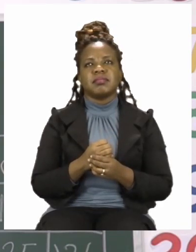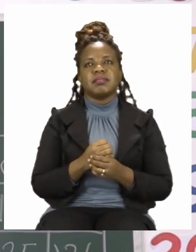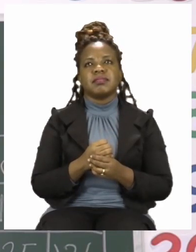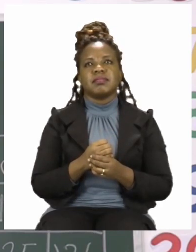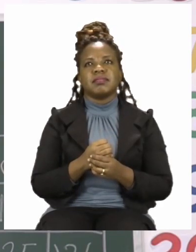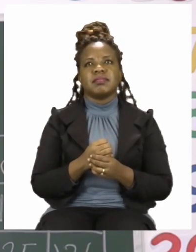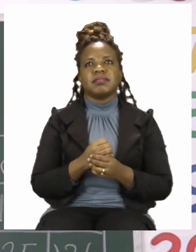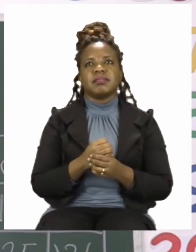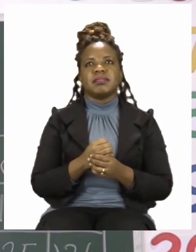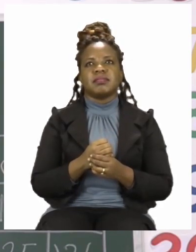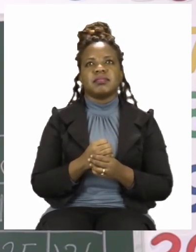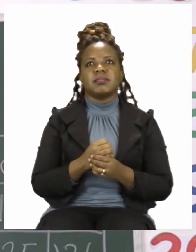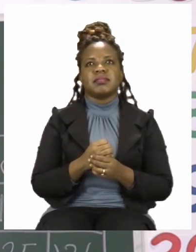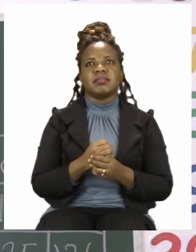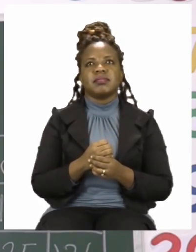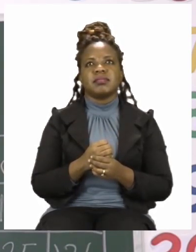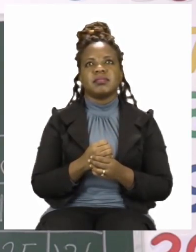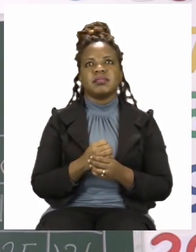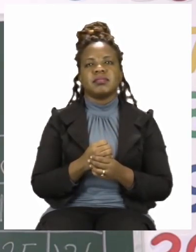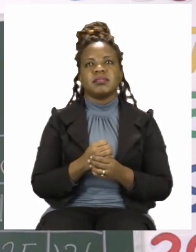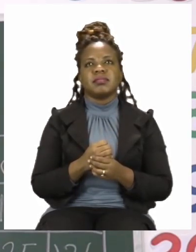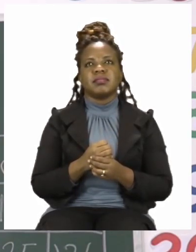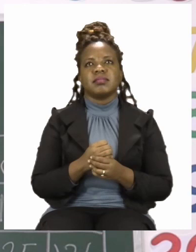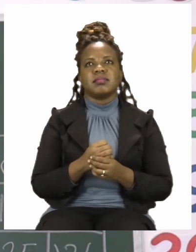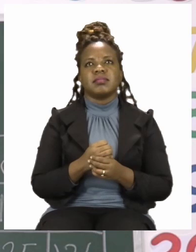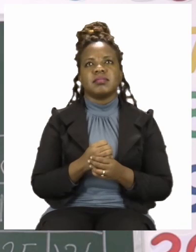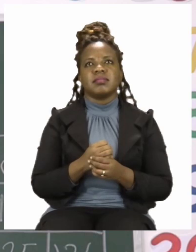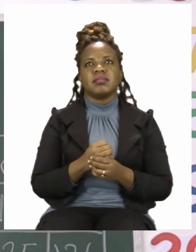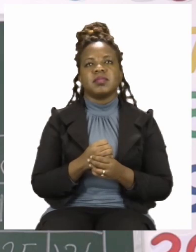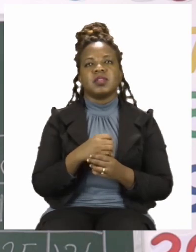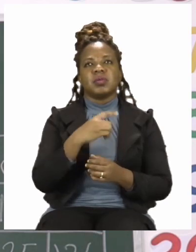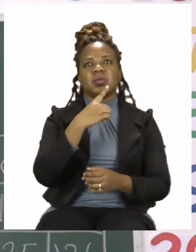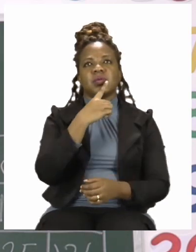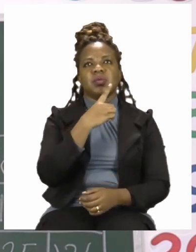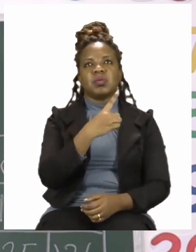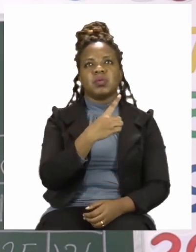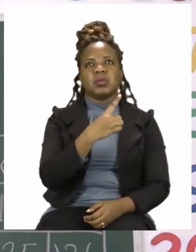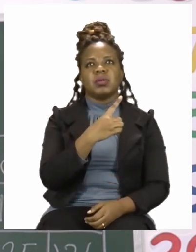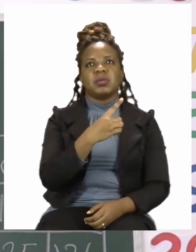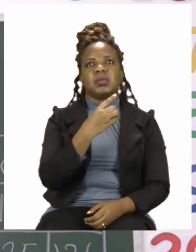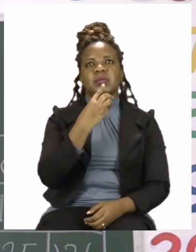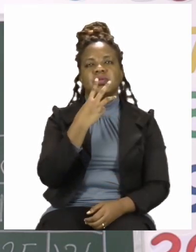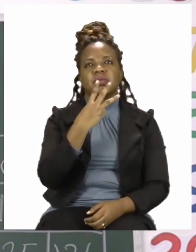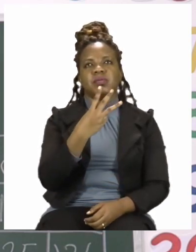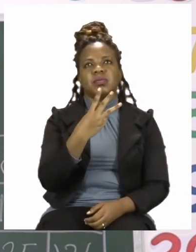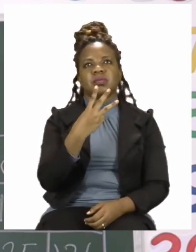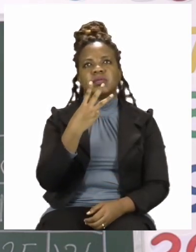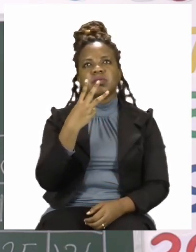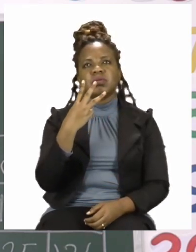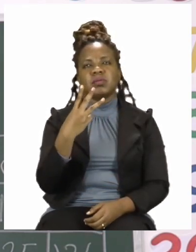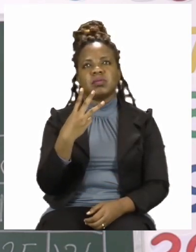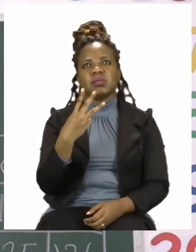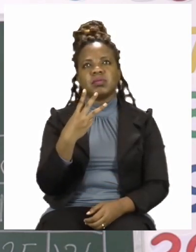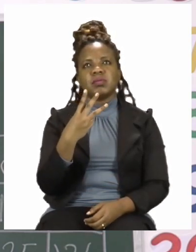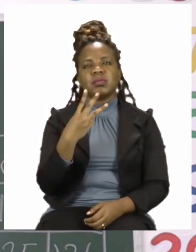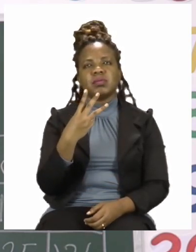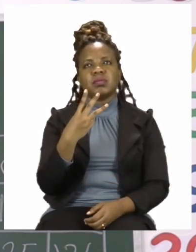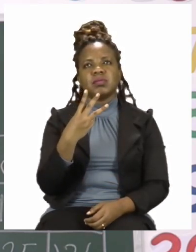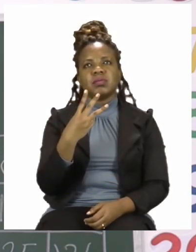132. Good job, everyone. You are very, very clever. Now let us try and do the next one.